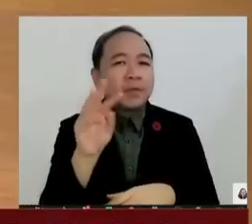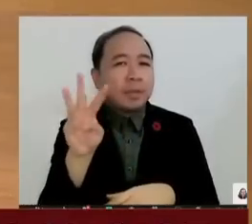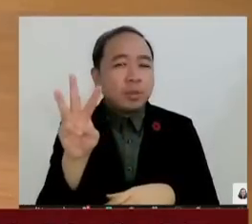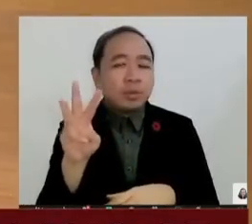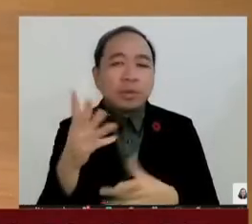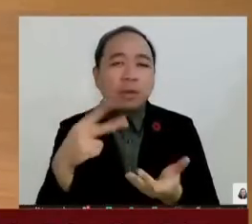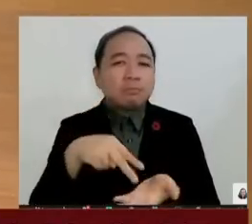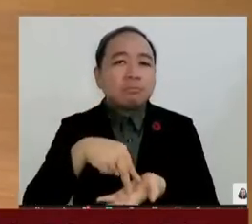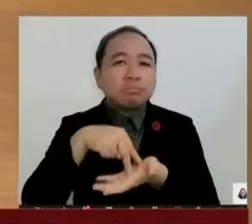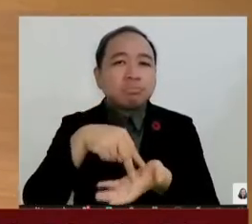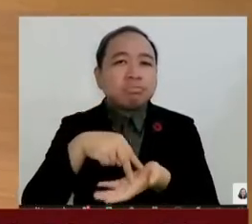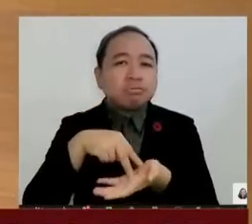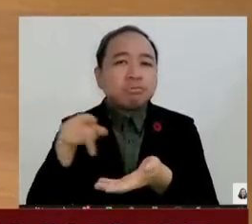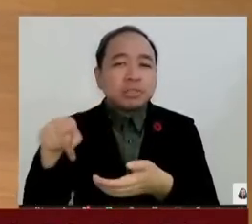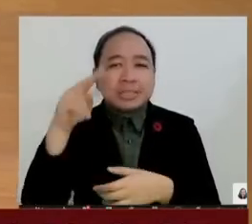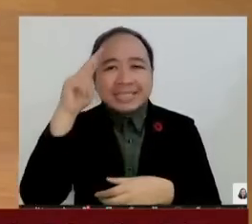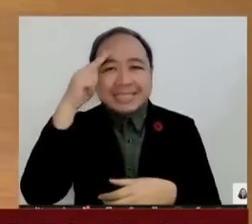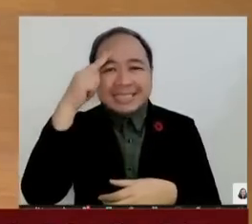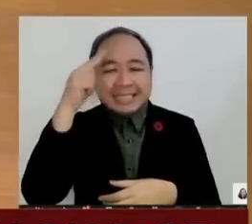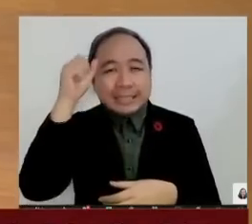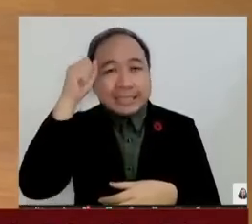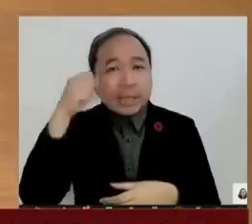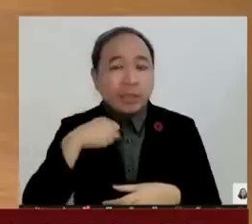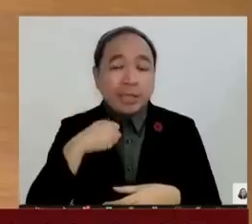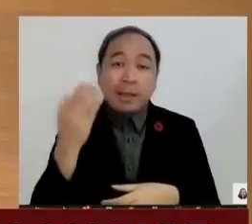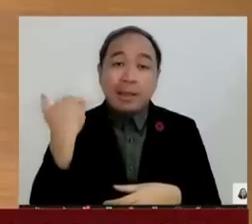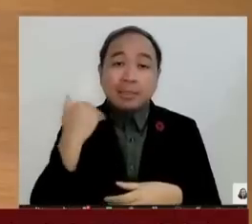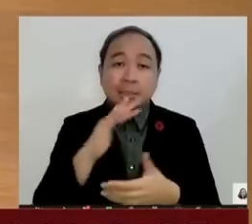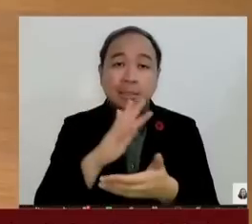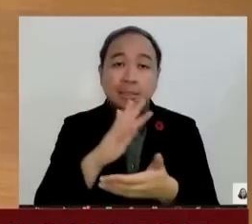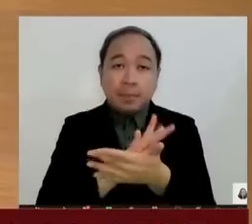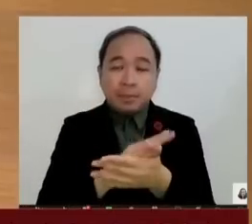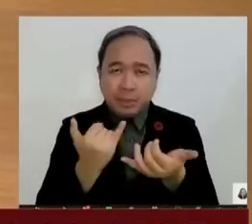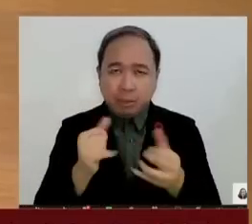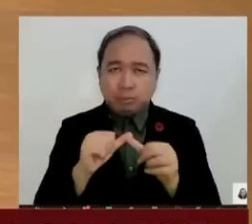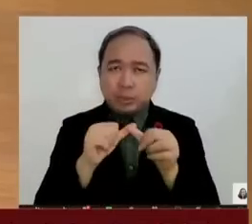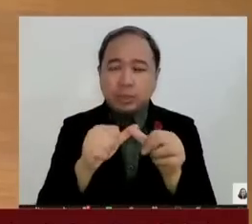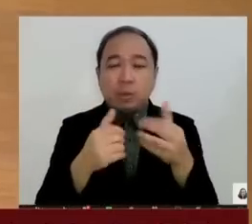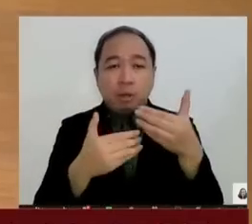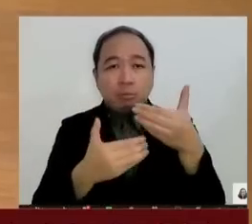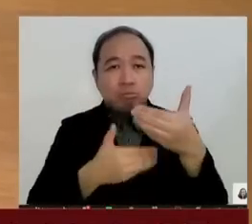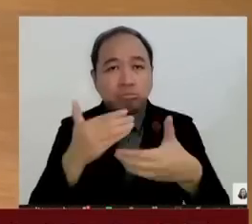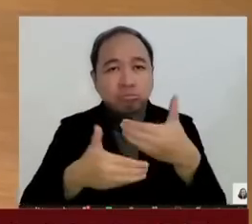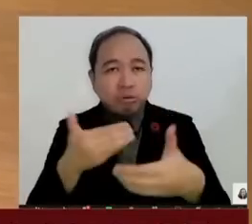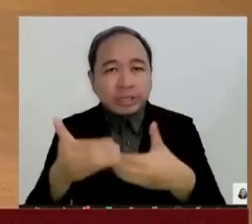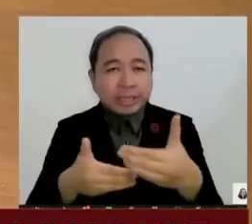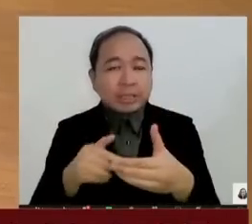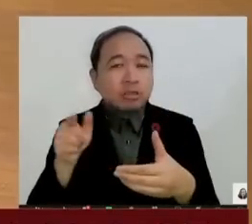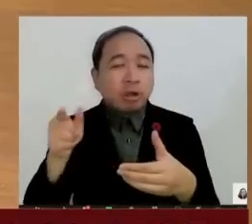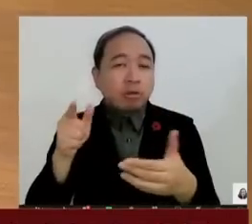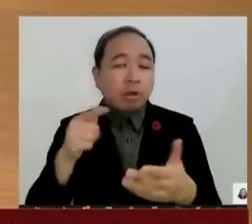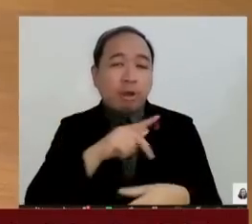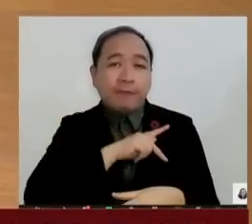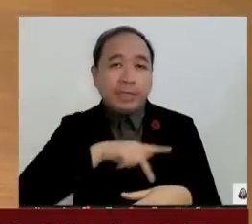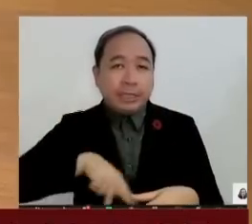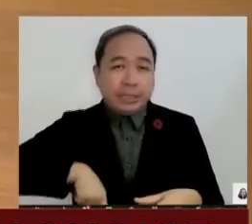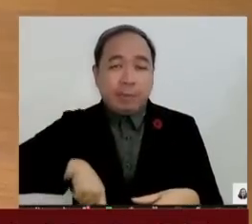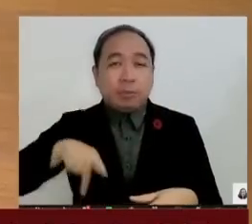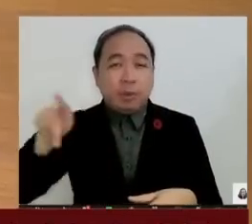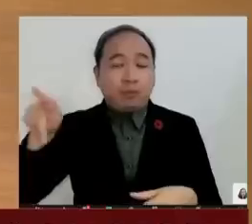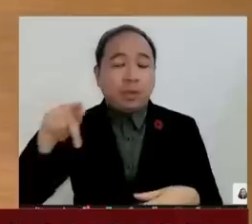Saudi Arabia during the pandemic are now being processed. The Crown Prince of the Kingdom of Saudi Arabia